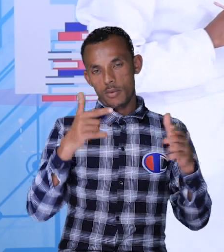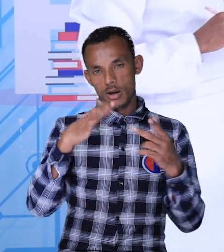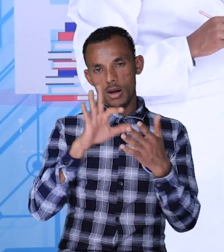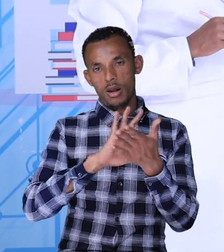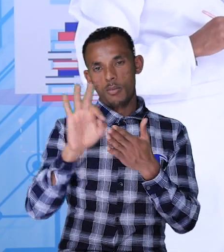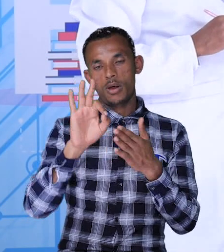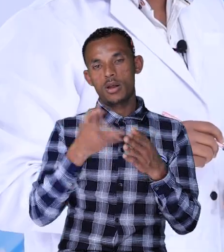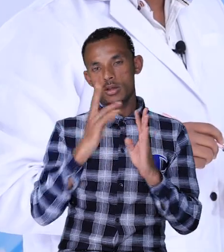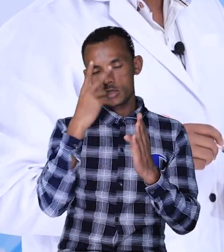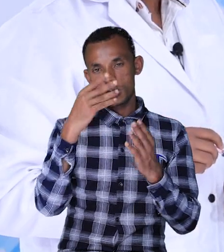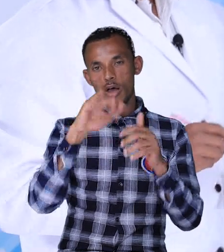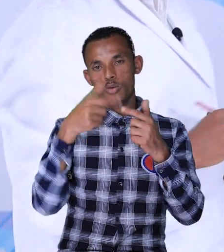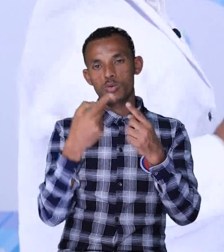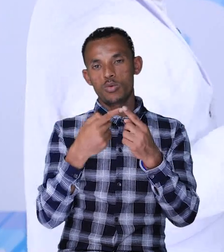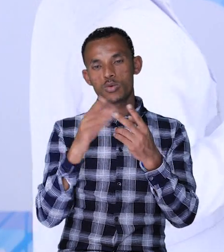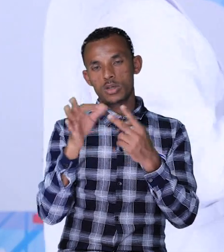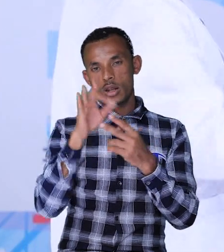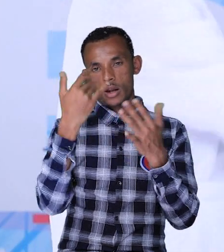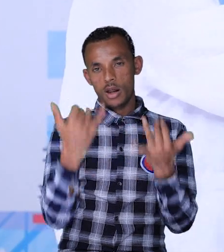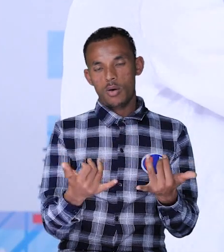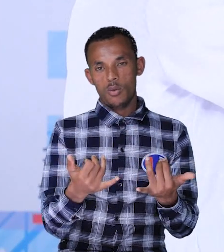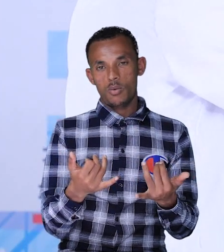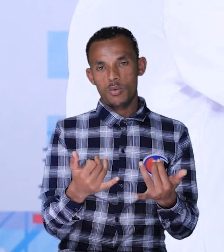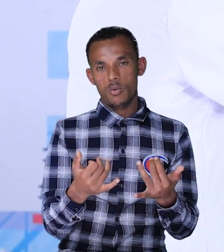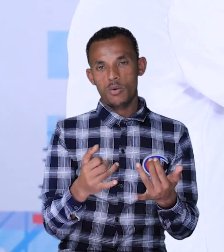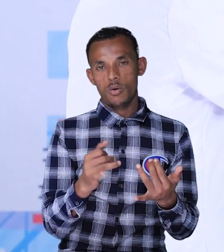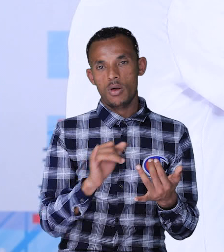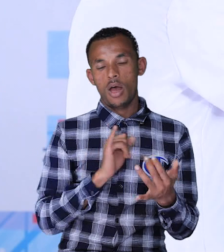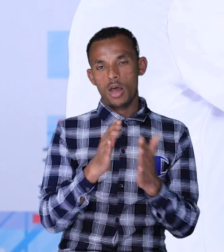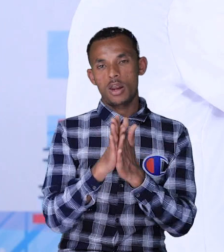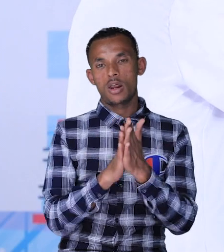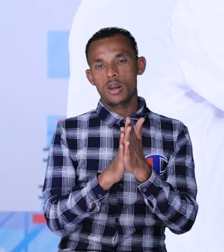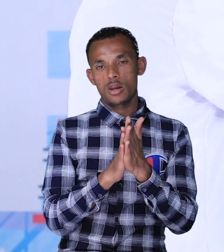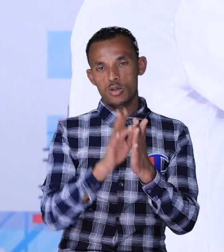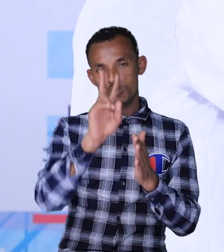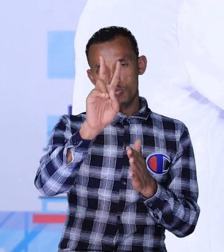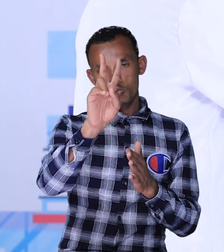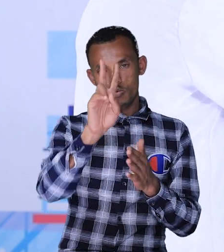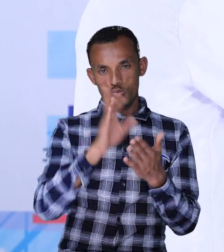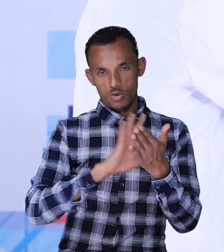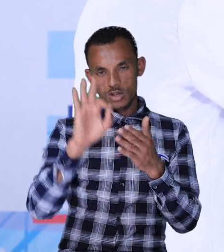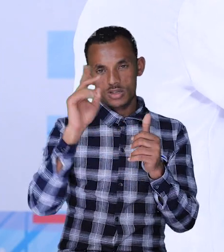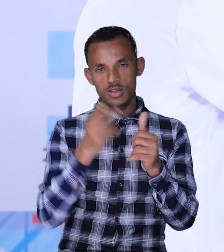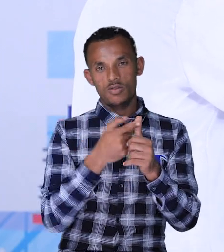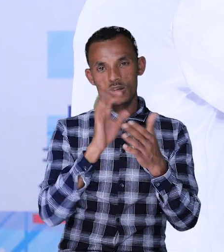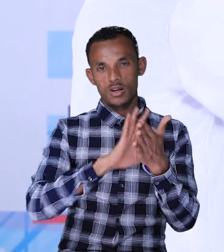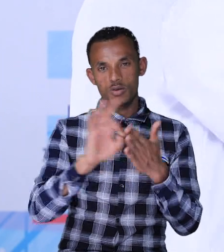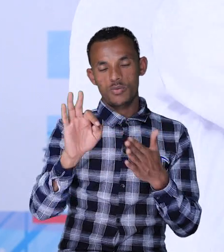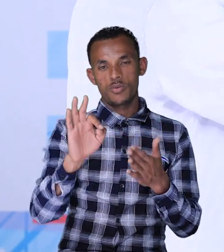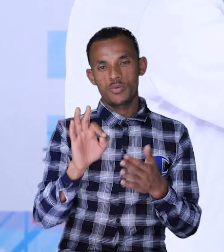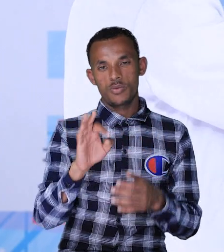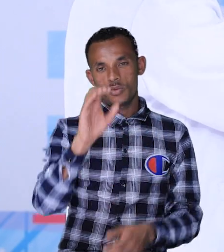how to select this sample. Now, just arrange 2-digit number here. The first 2-digit number here it